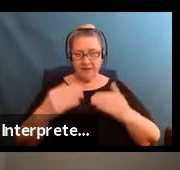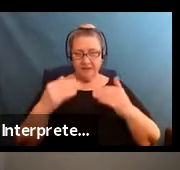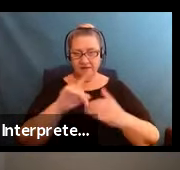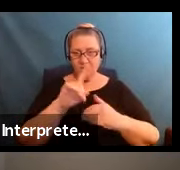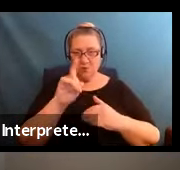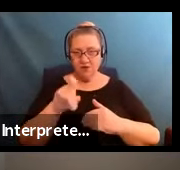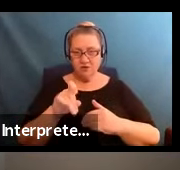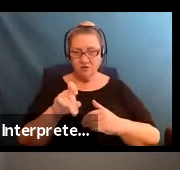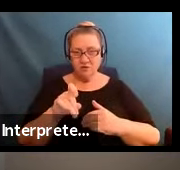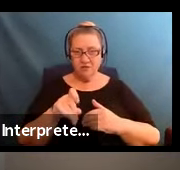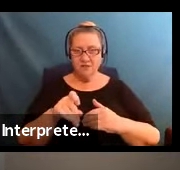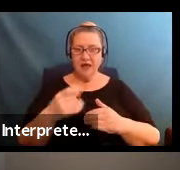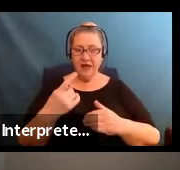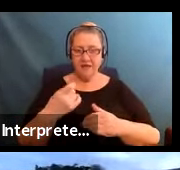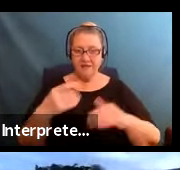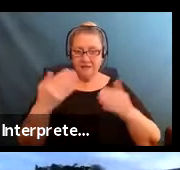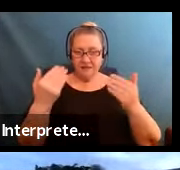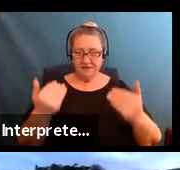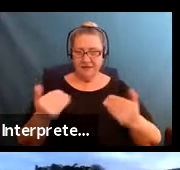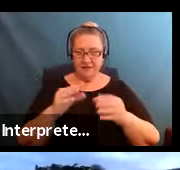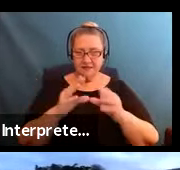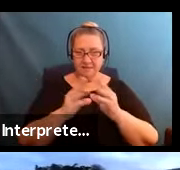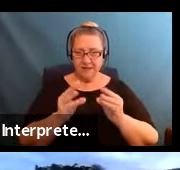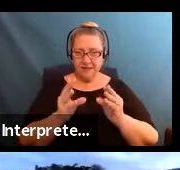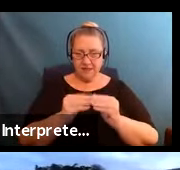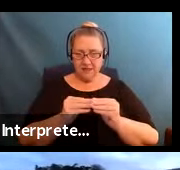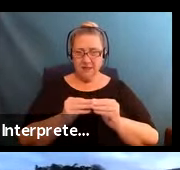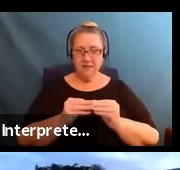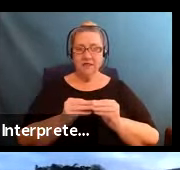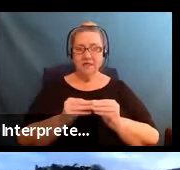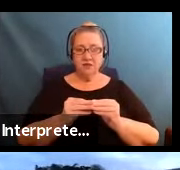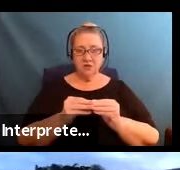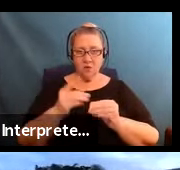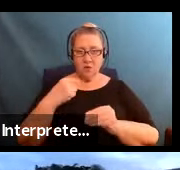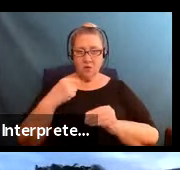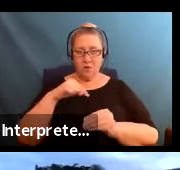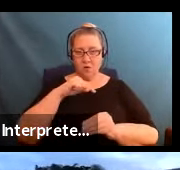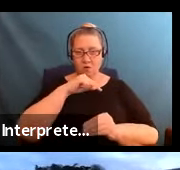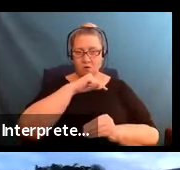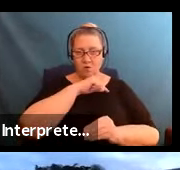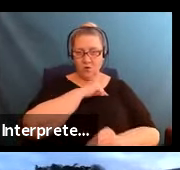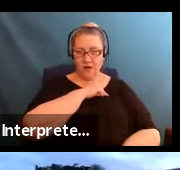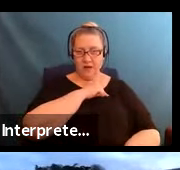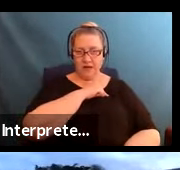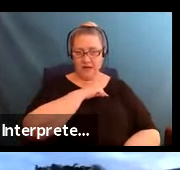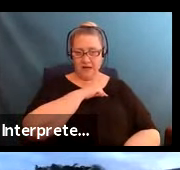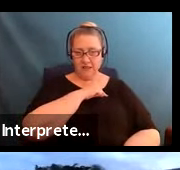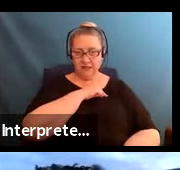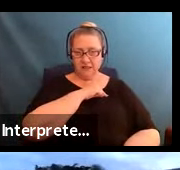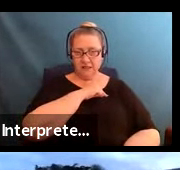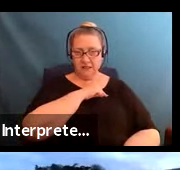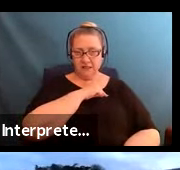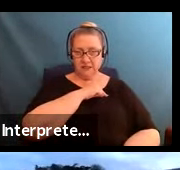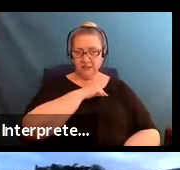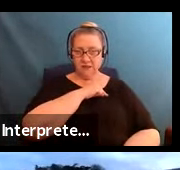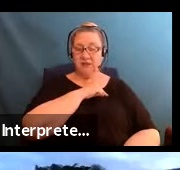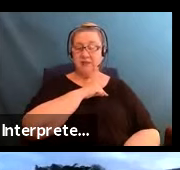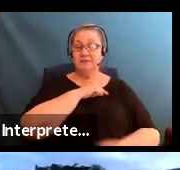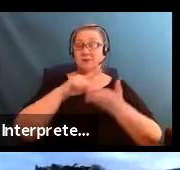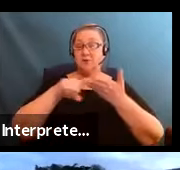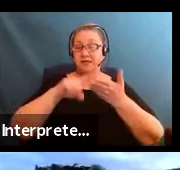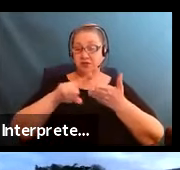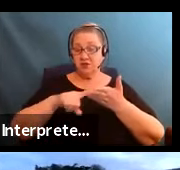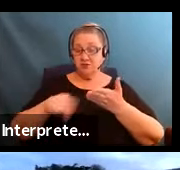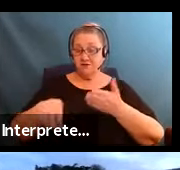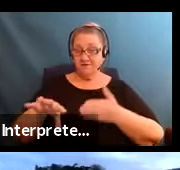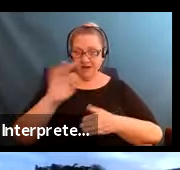meeting by this body. And so as is our commitment to you, we took that back to find the